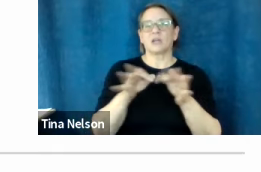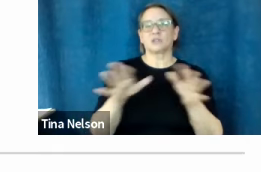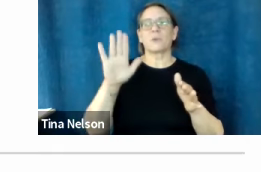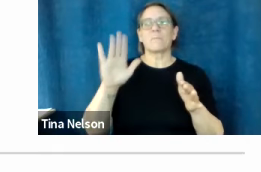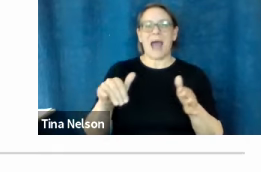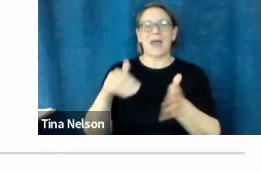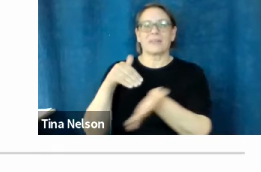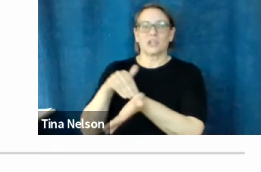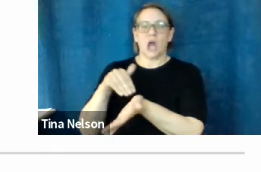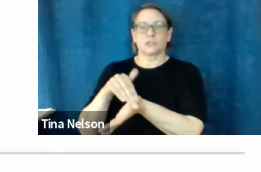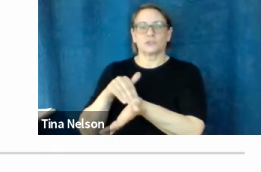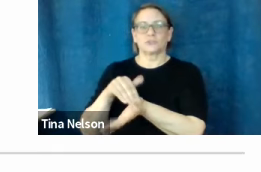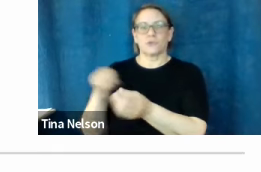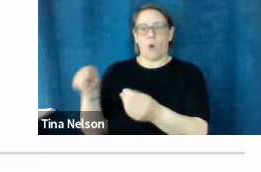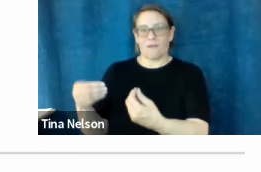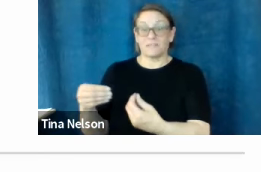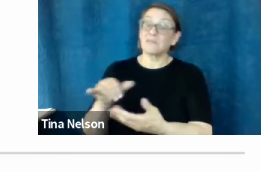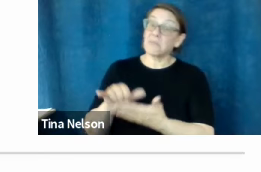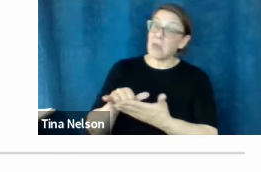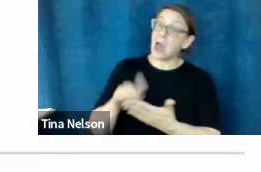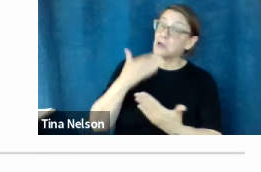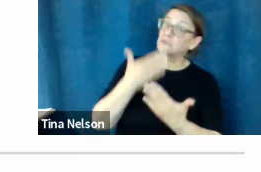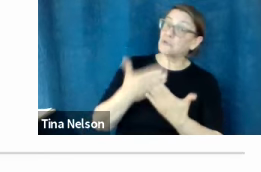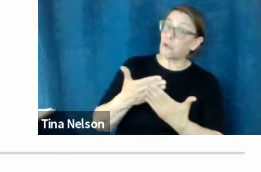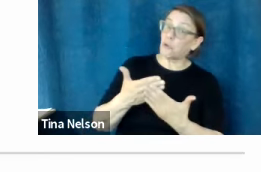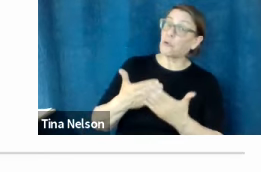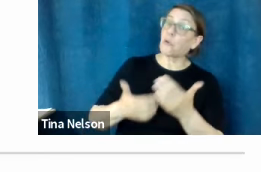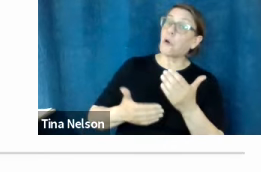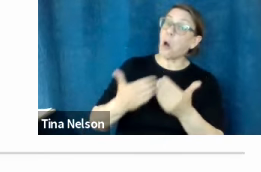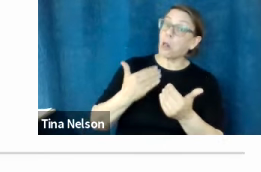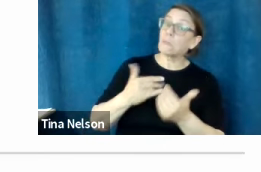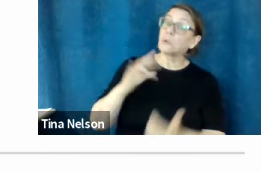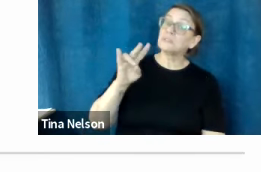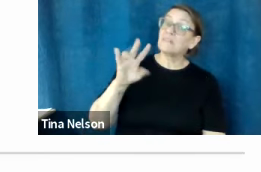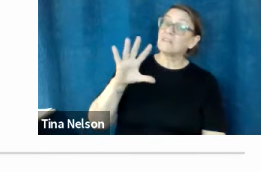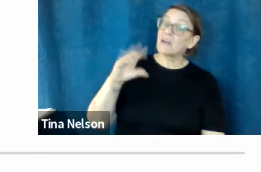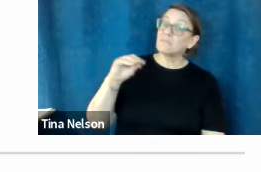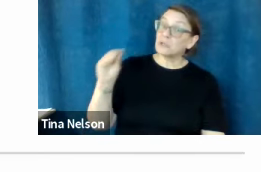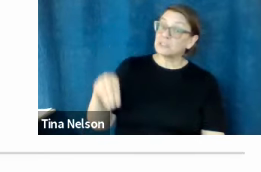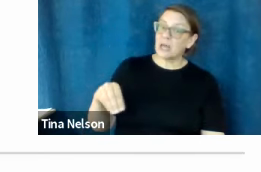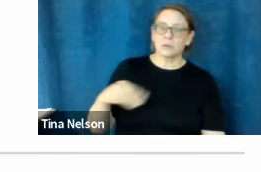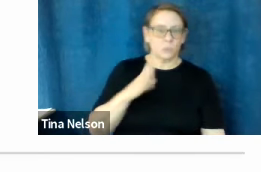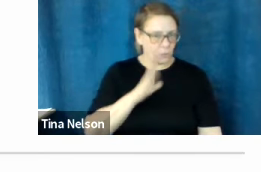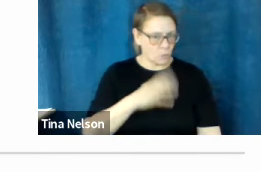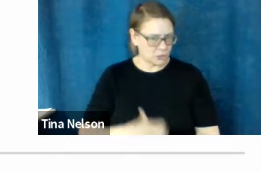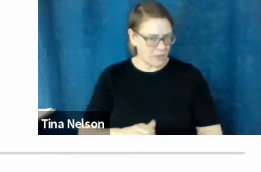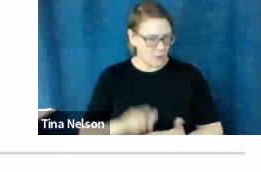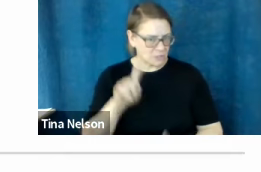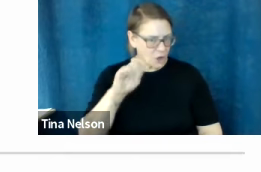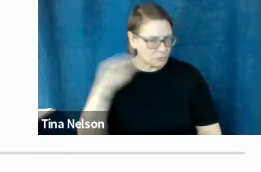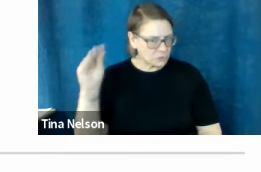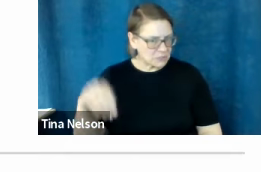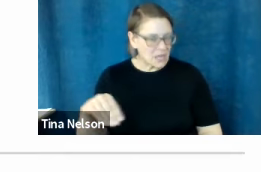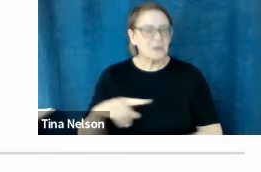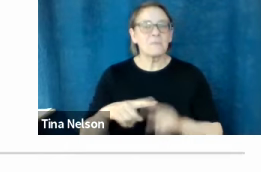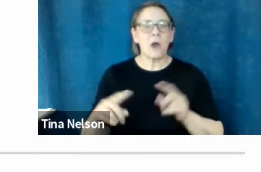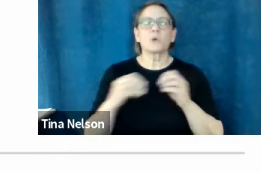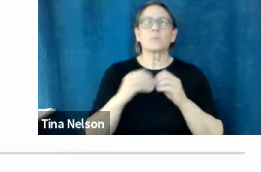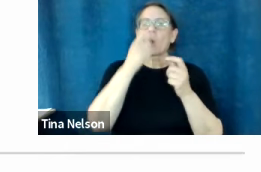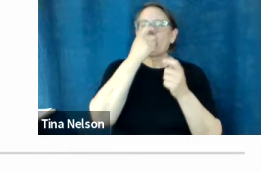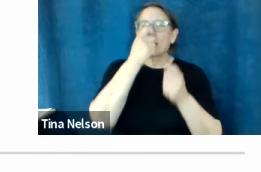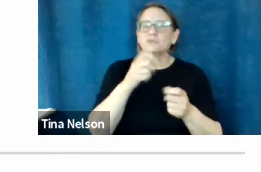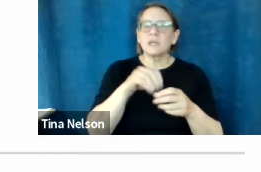So that that's, that's a comforting statement that almost 75%. Obviously we would love that to be a 100%, but we're more interested